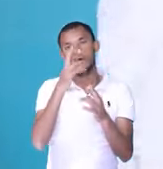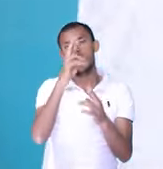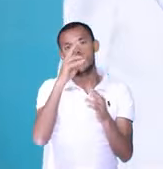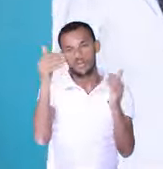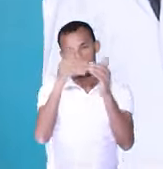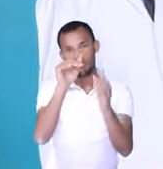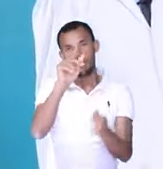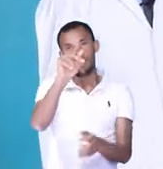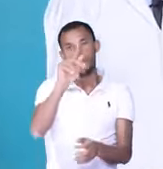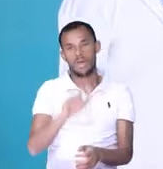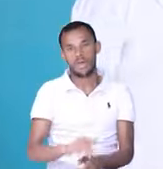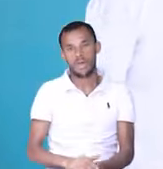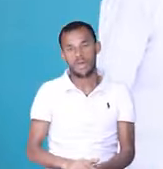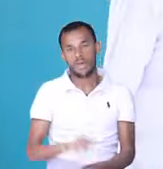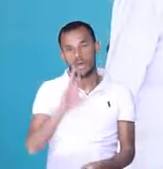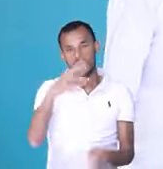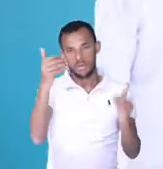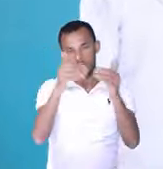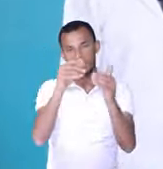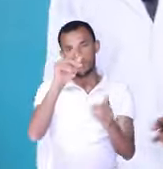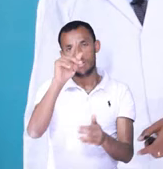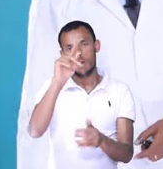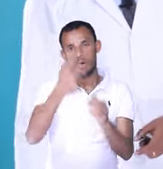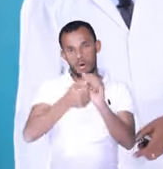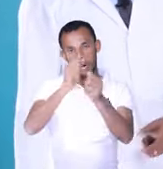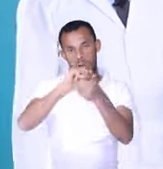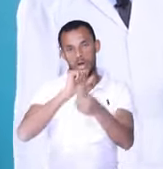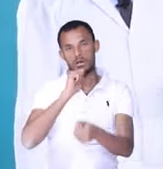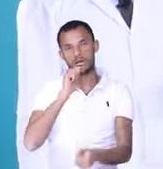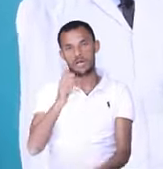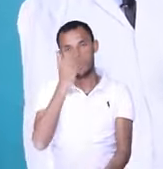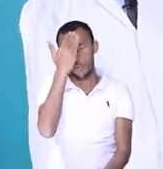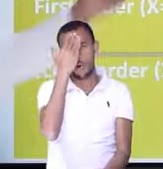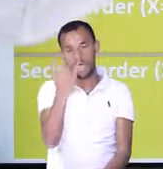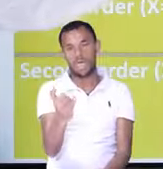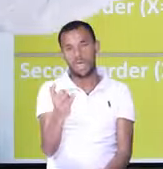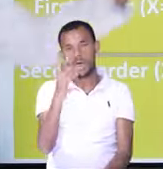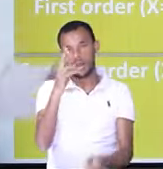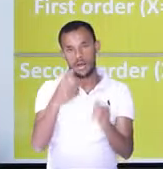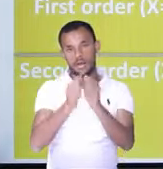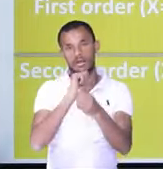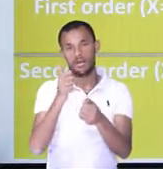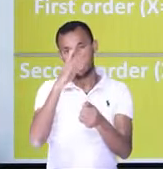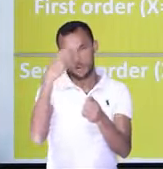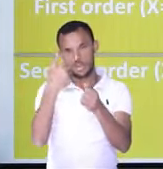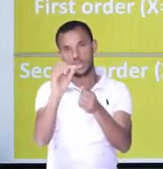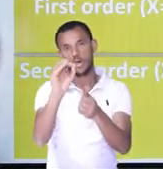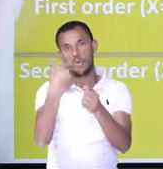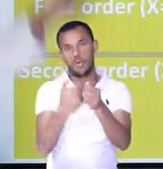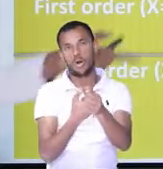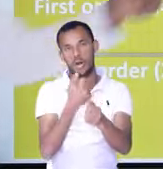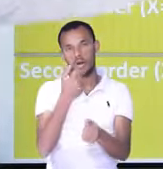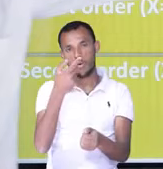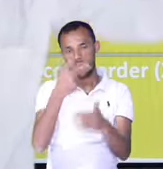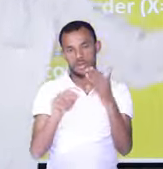K. Rate is unchanged. Why rate is unchanged? Because their order.